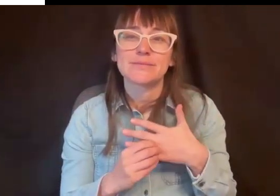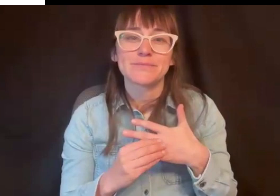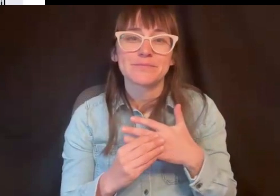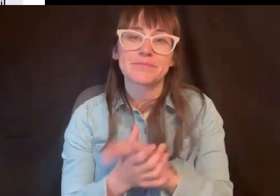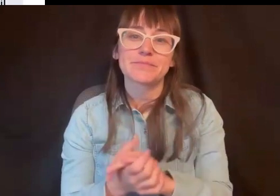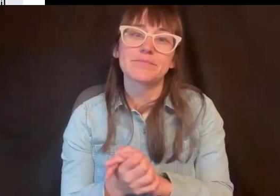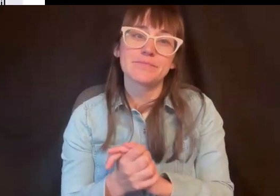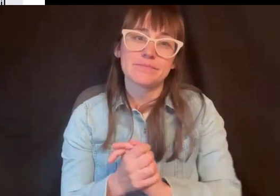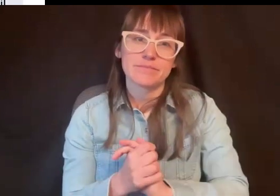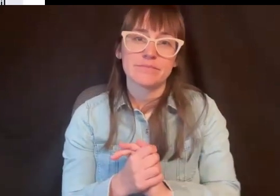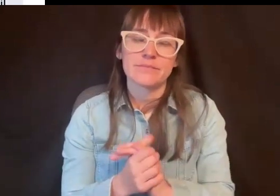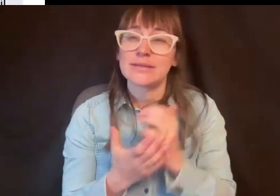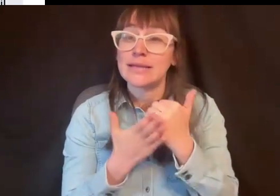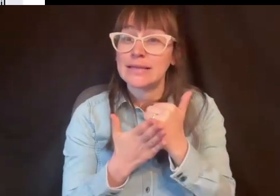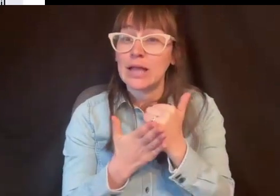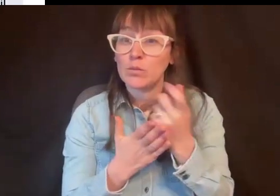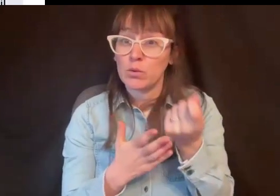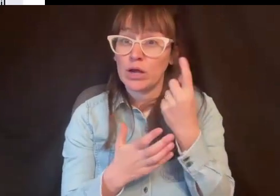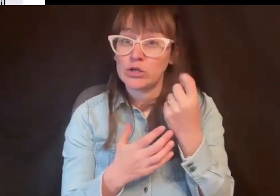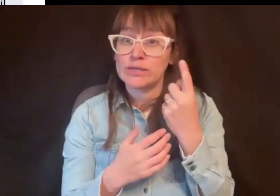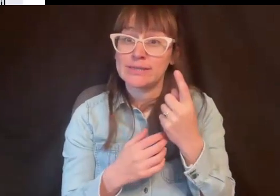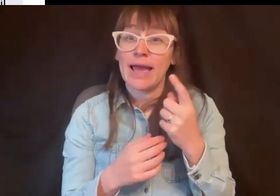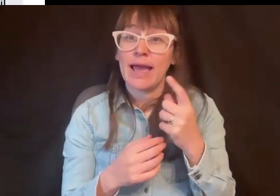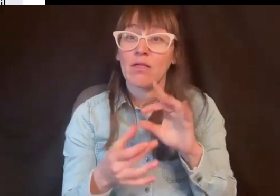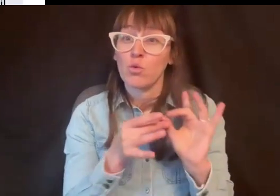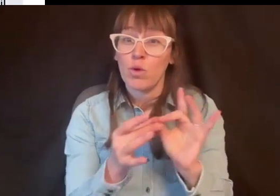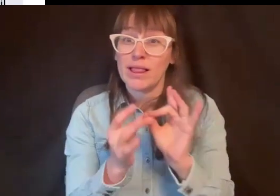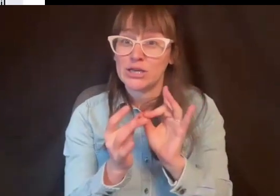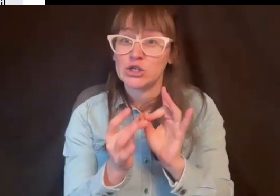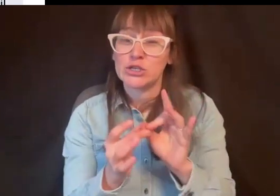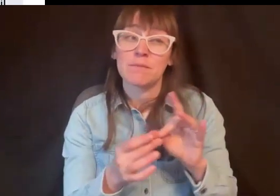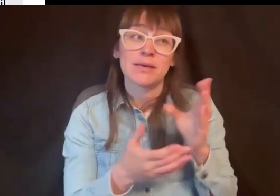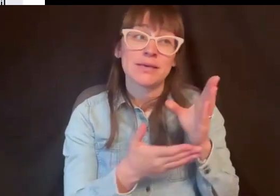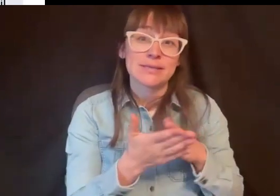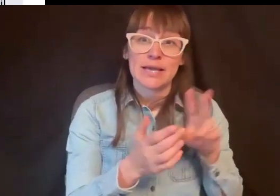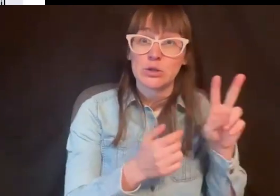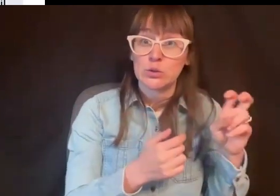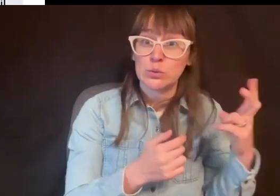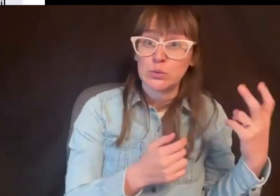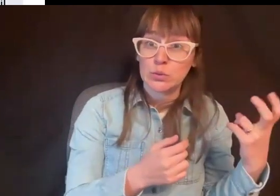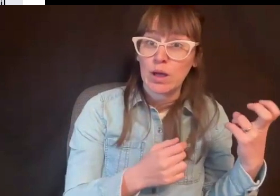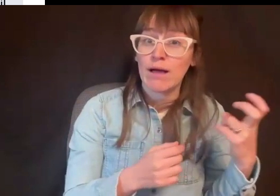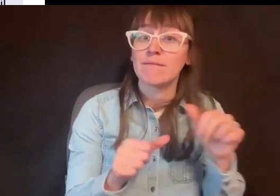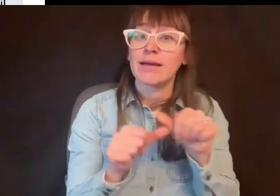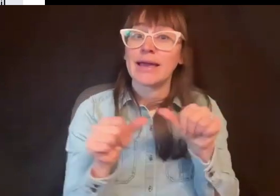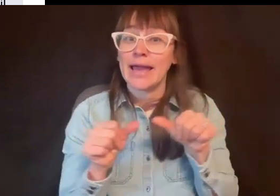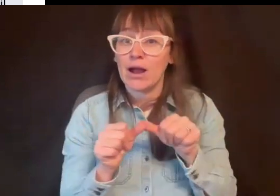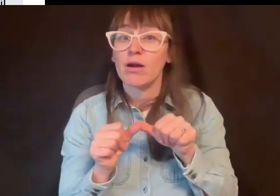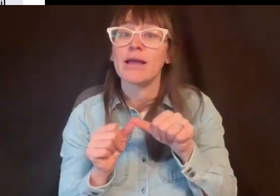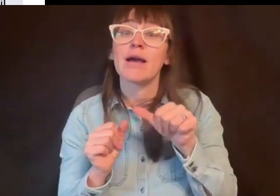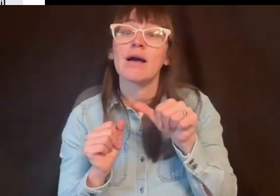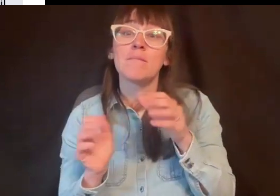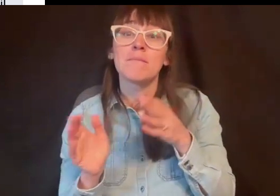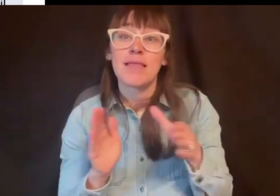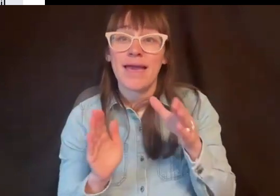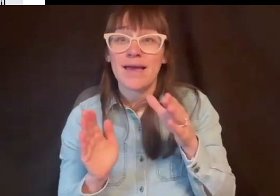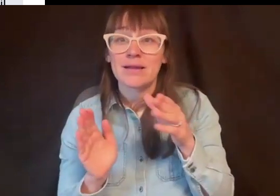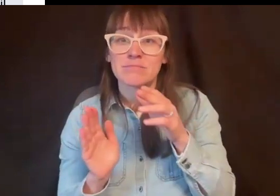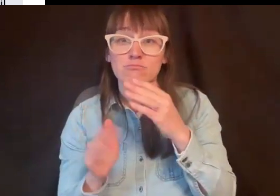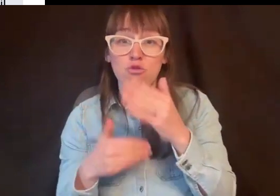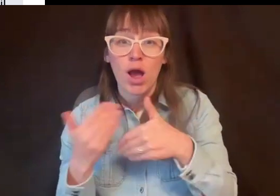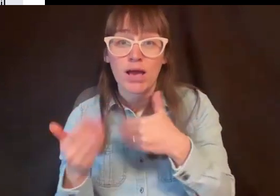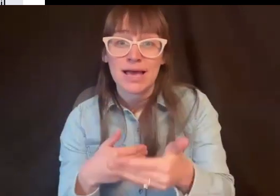To help you sort of understand how we see the relationship between Section 212 and the area plan process, we include this table in